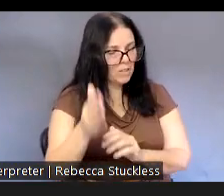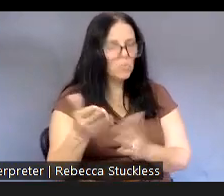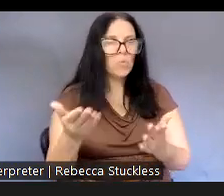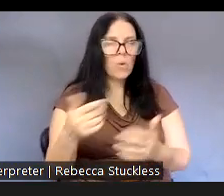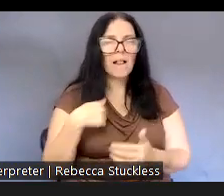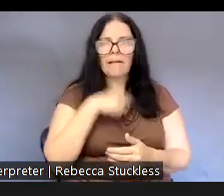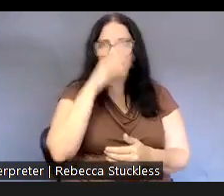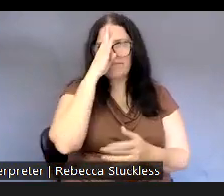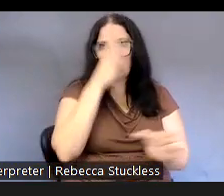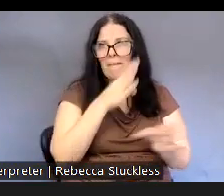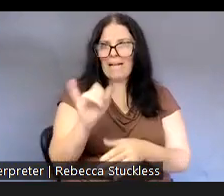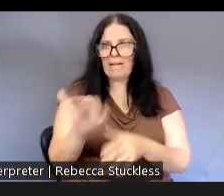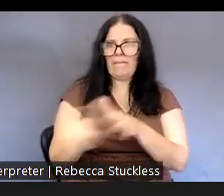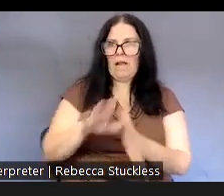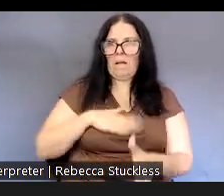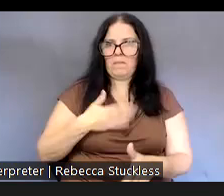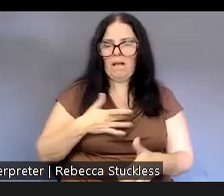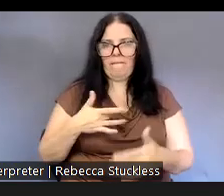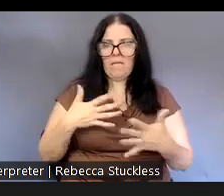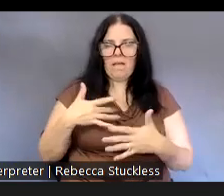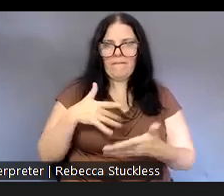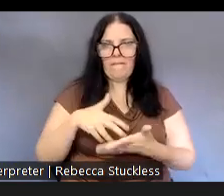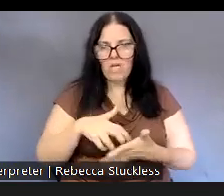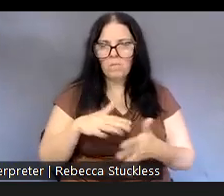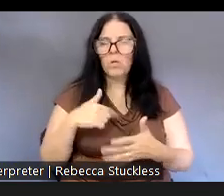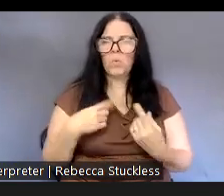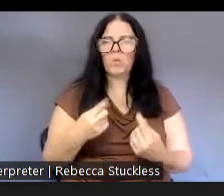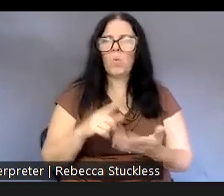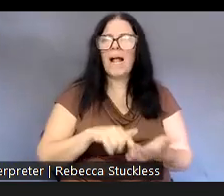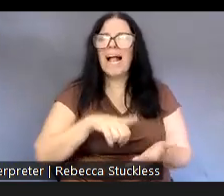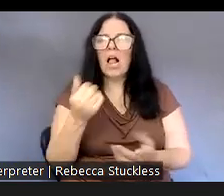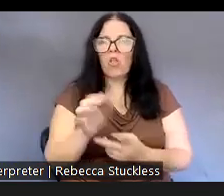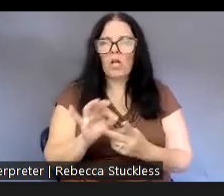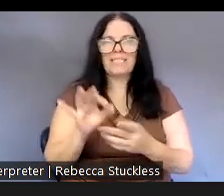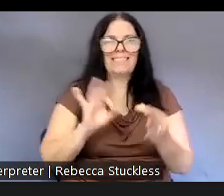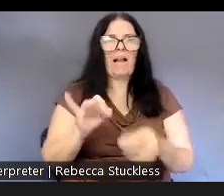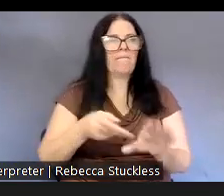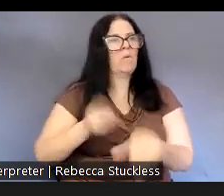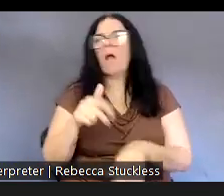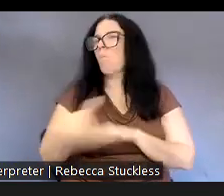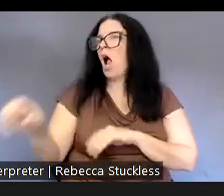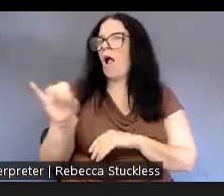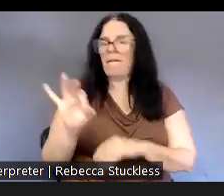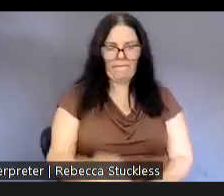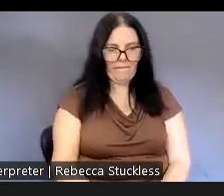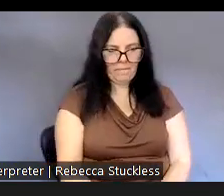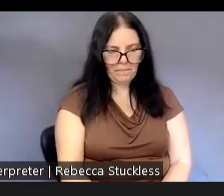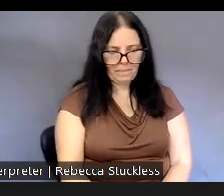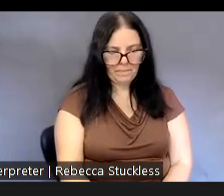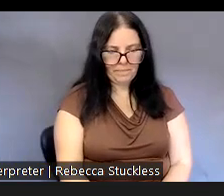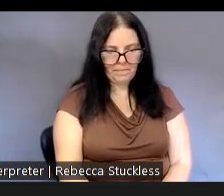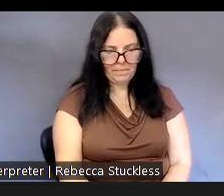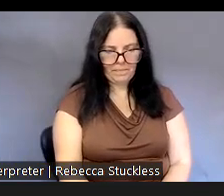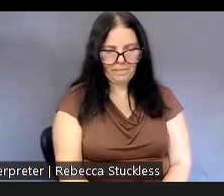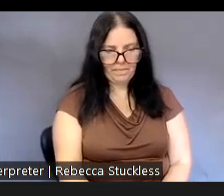with a plan for what alternatives you have if you're starting to feel that way. Some